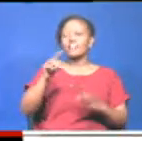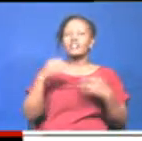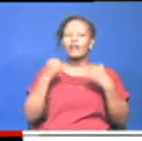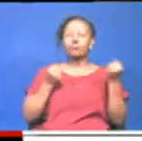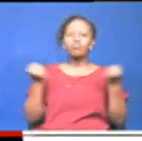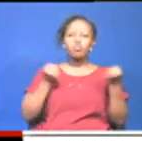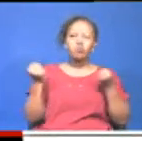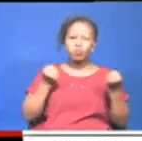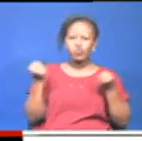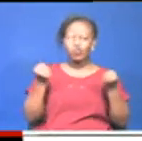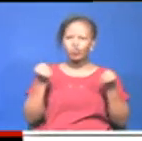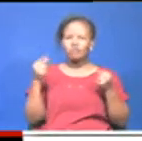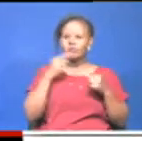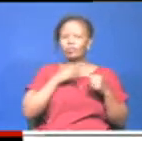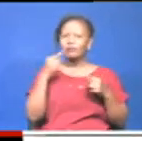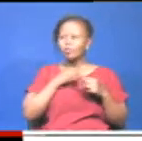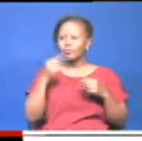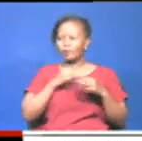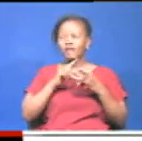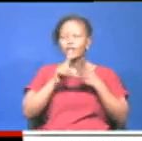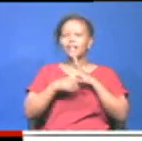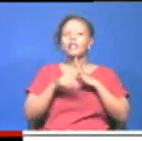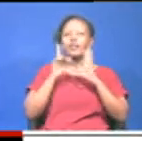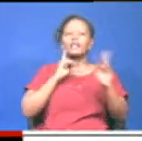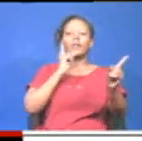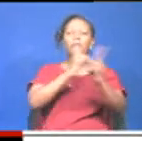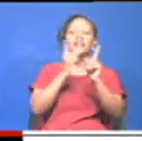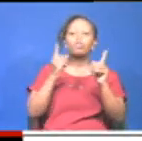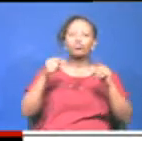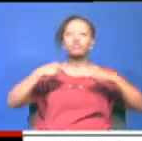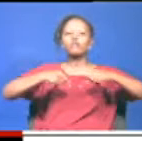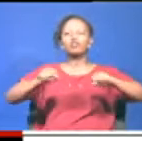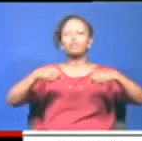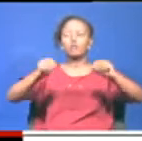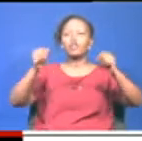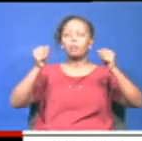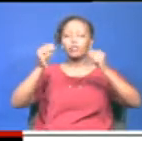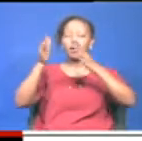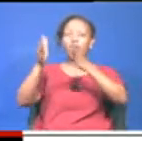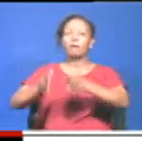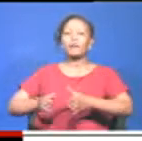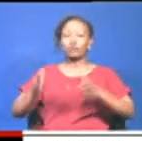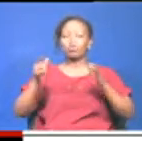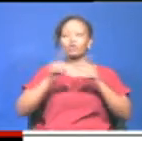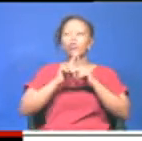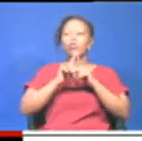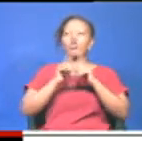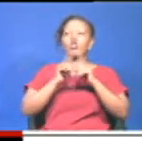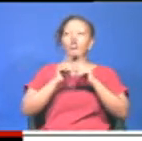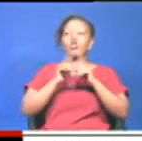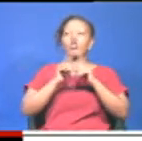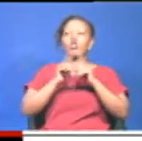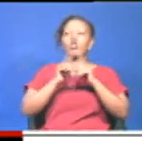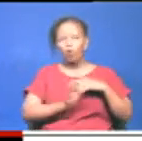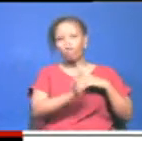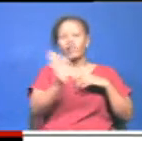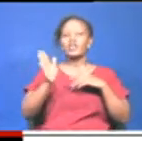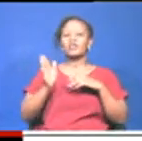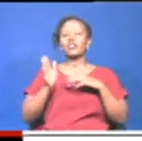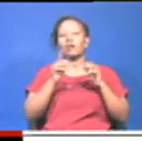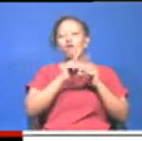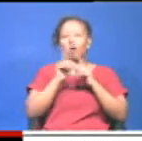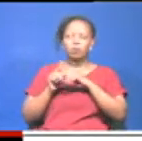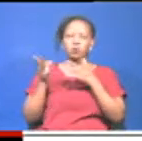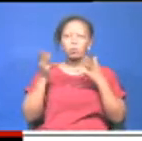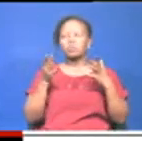ambapo imepatana na watu wa bodaboda aliye kando kwa barabara, akaenda kumpita right